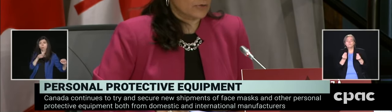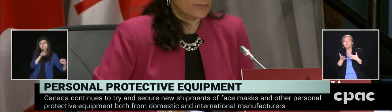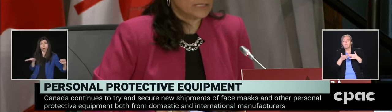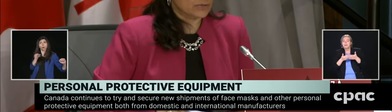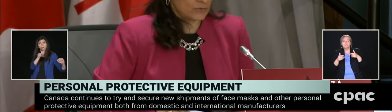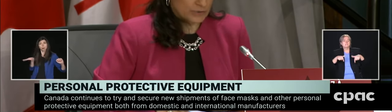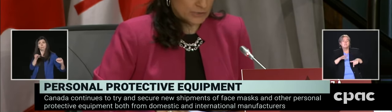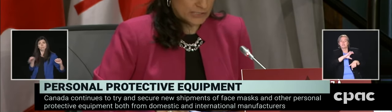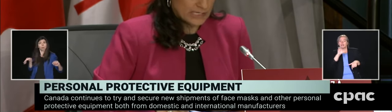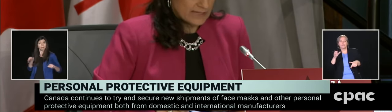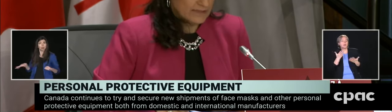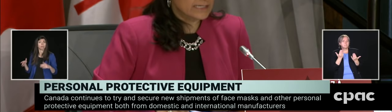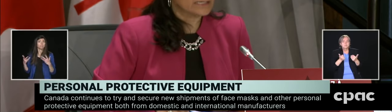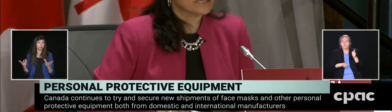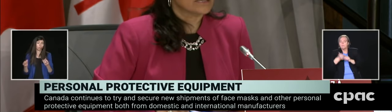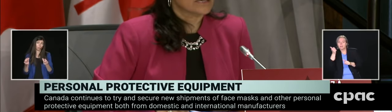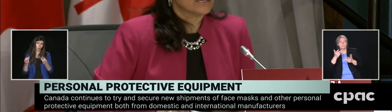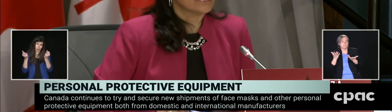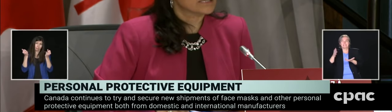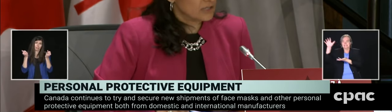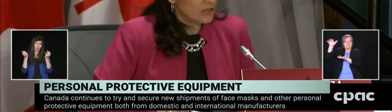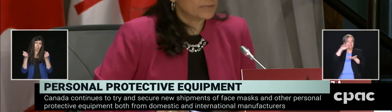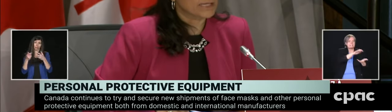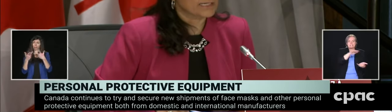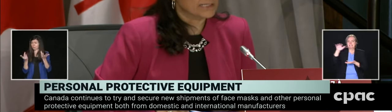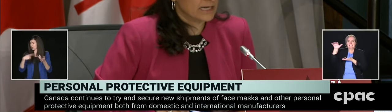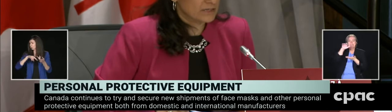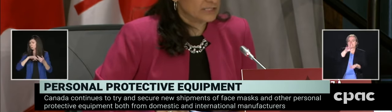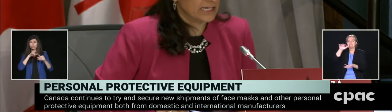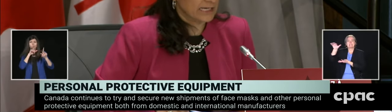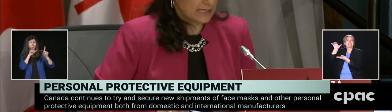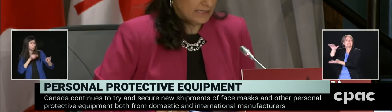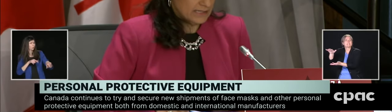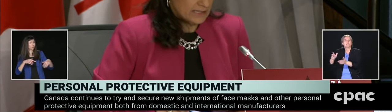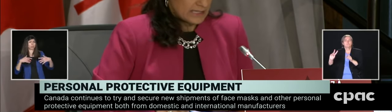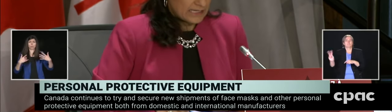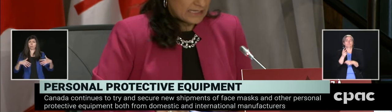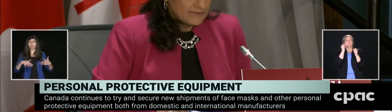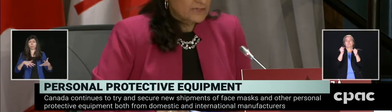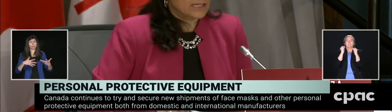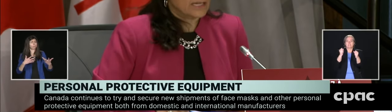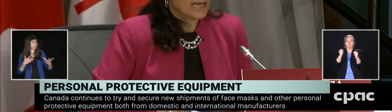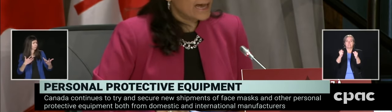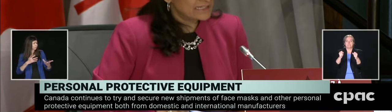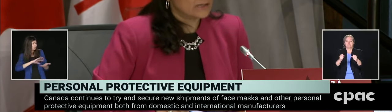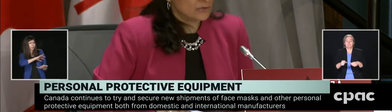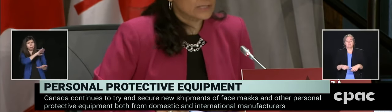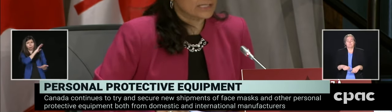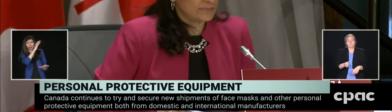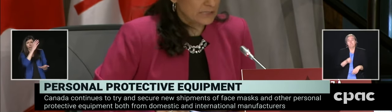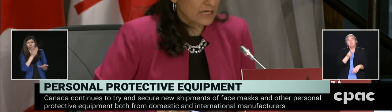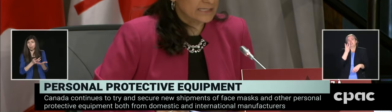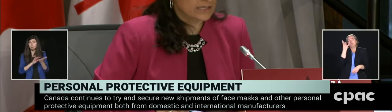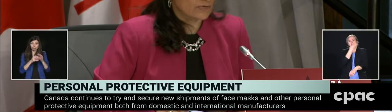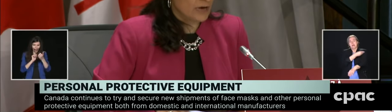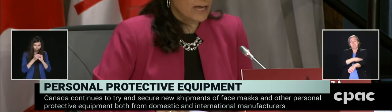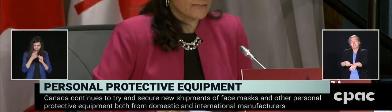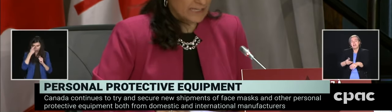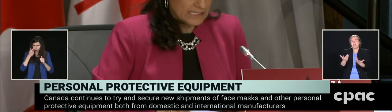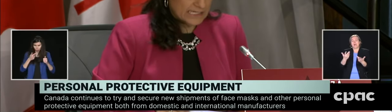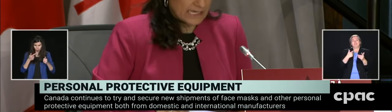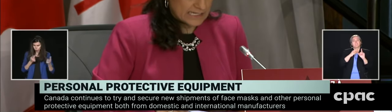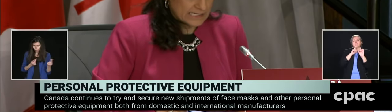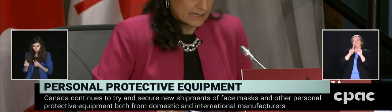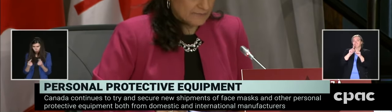pieces of equipment ordered, this is a complex undertaking. Even as those supplies